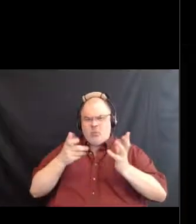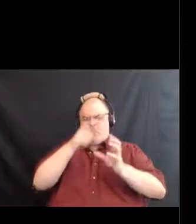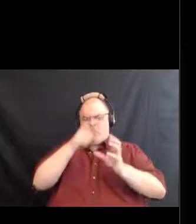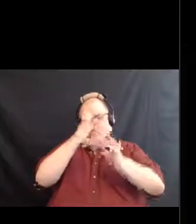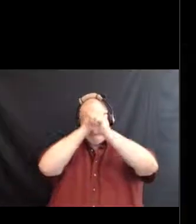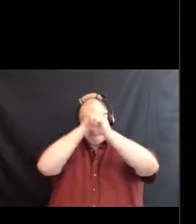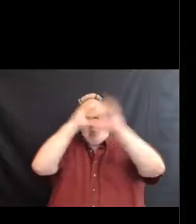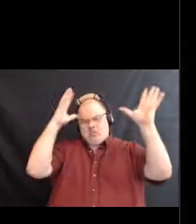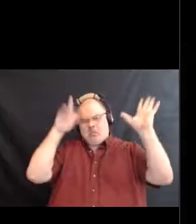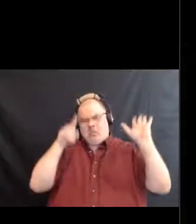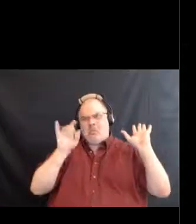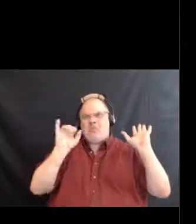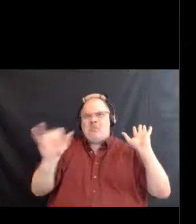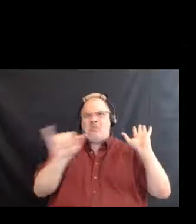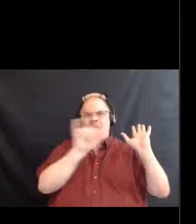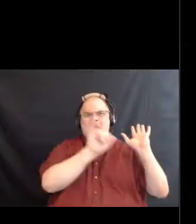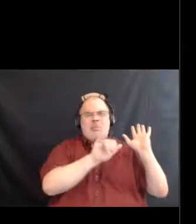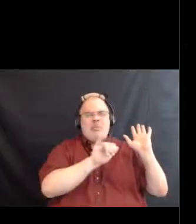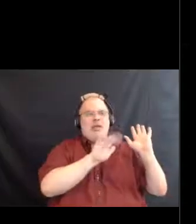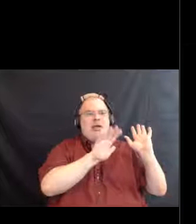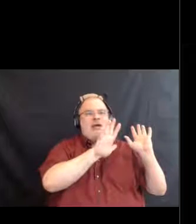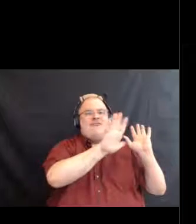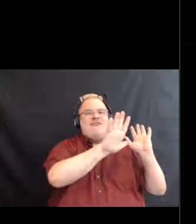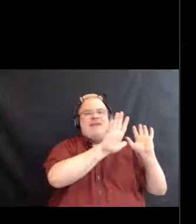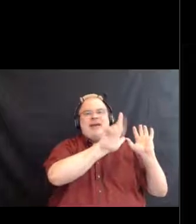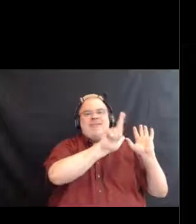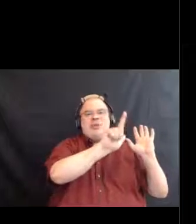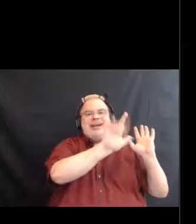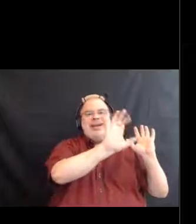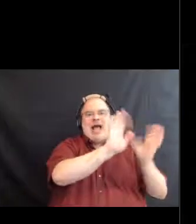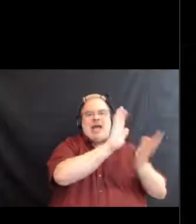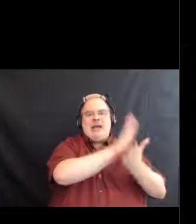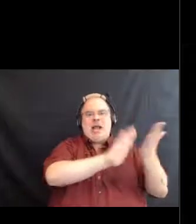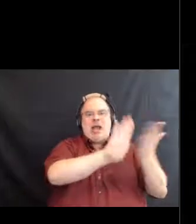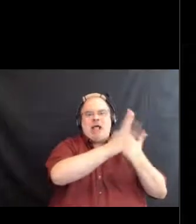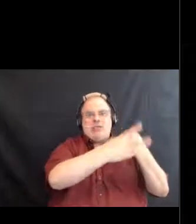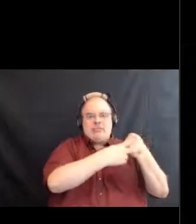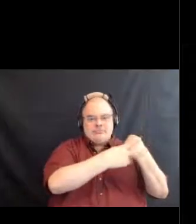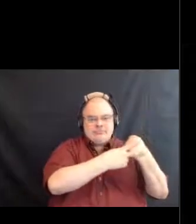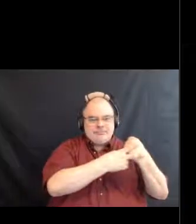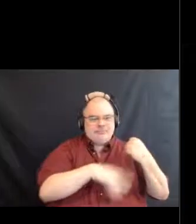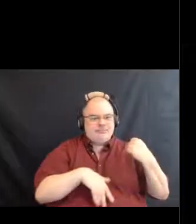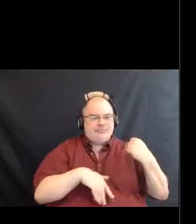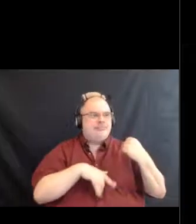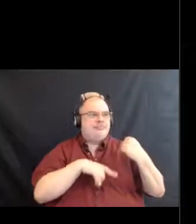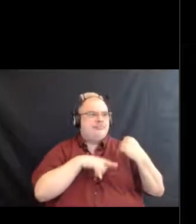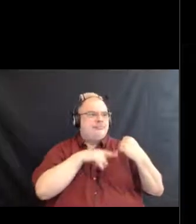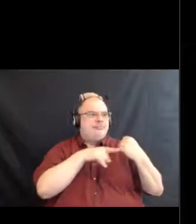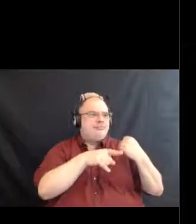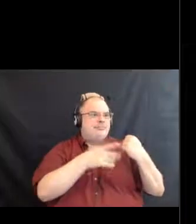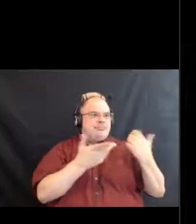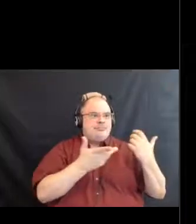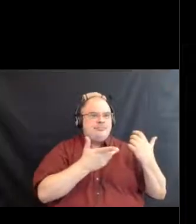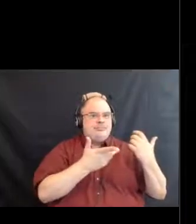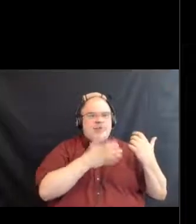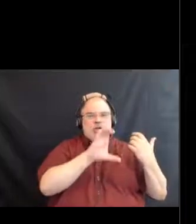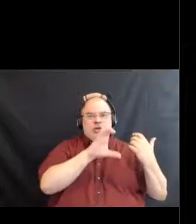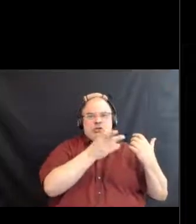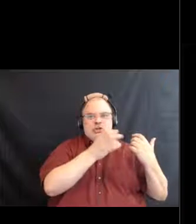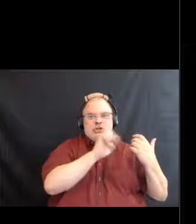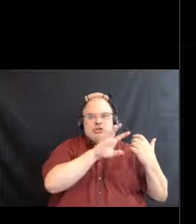this is similar to a 529 college savings plan, a checking and savings account, and a special needs trust. So it's kind of